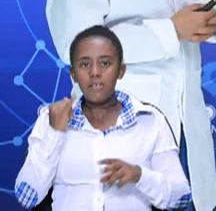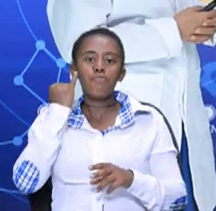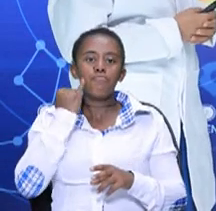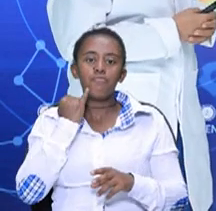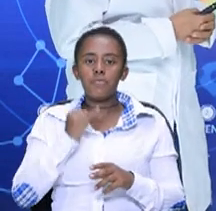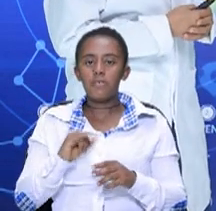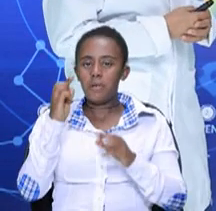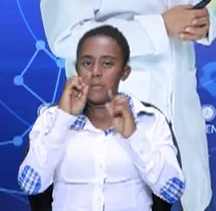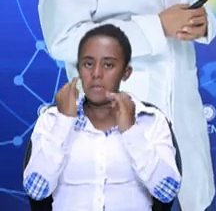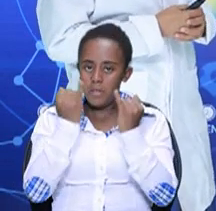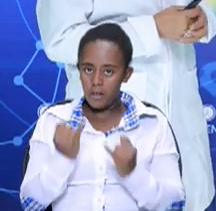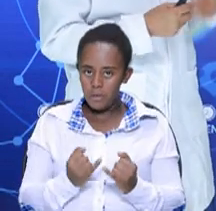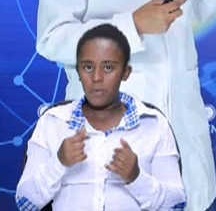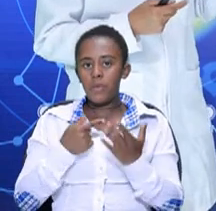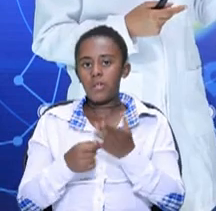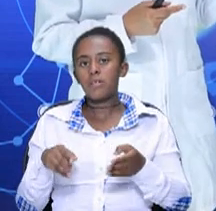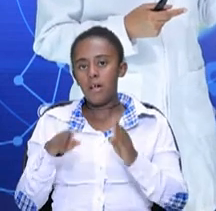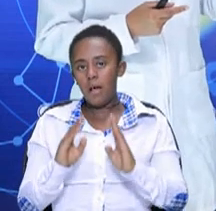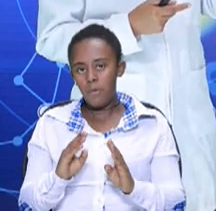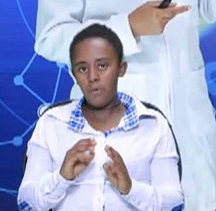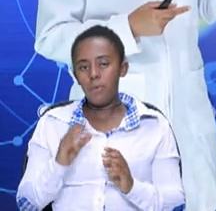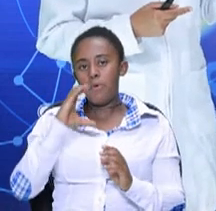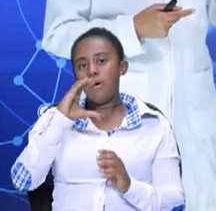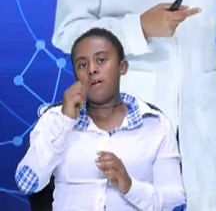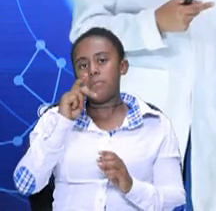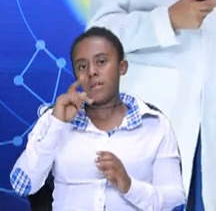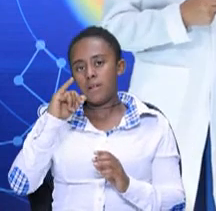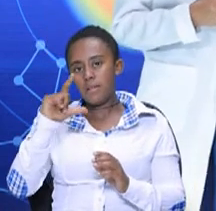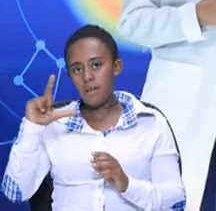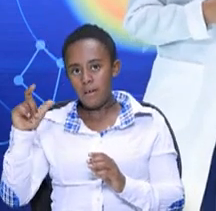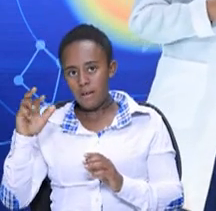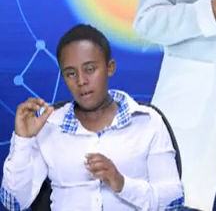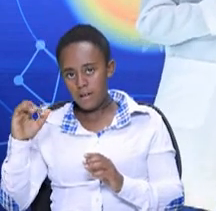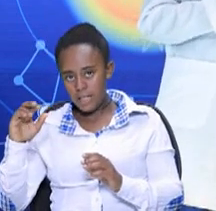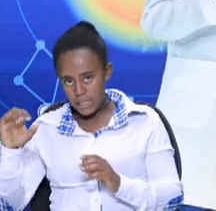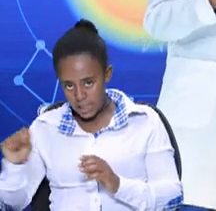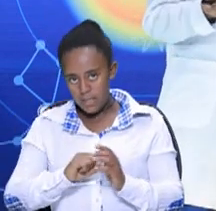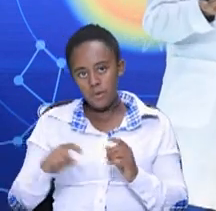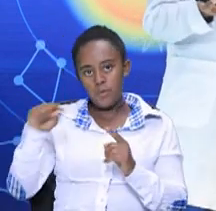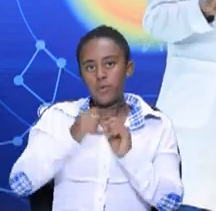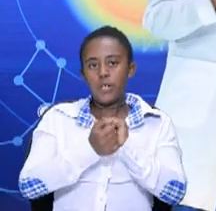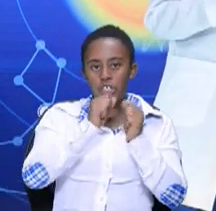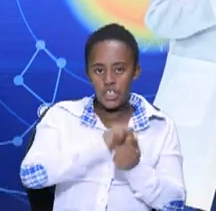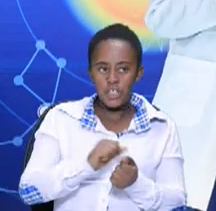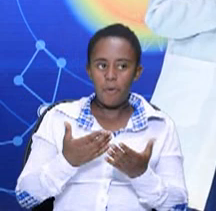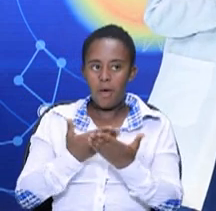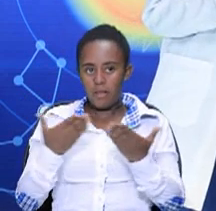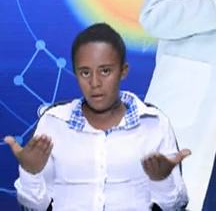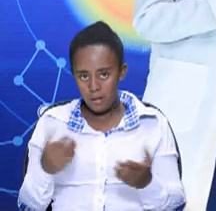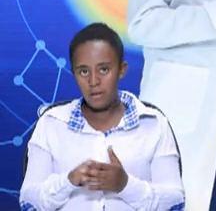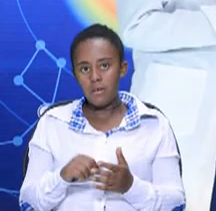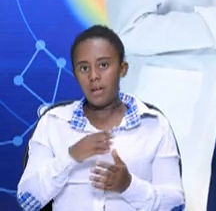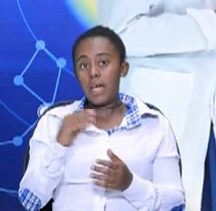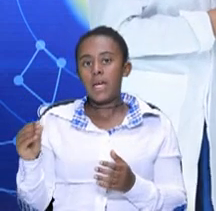their structure. This allow capillaries to exchange materials between blood and